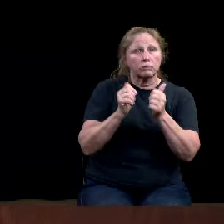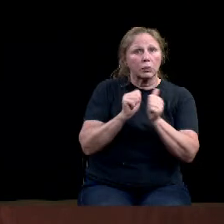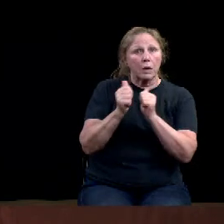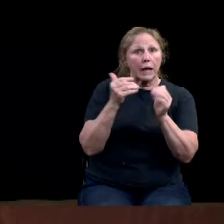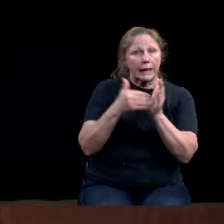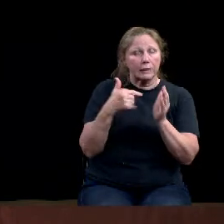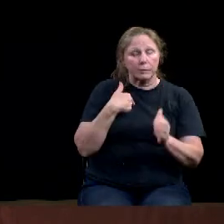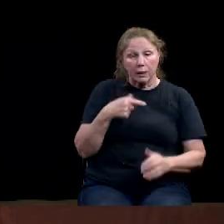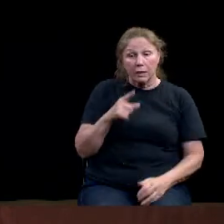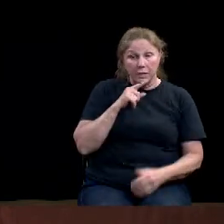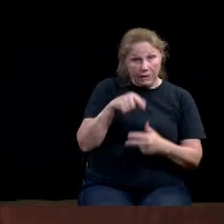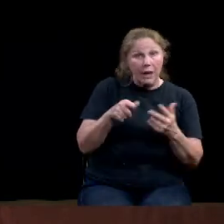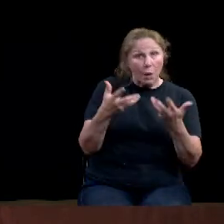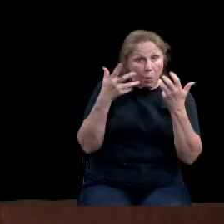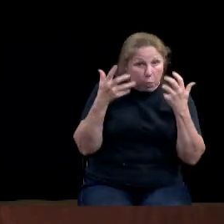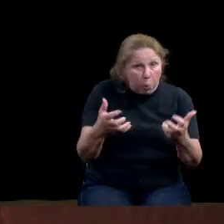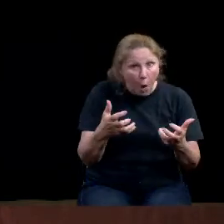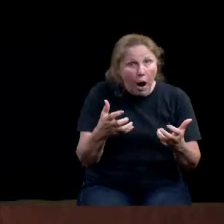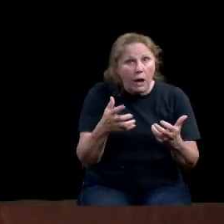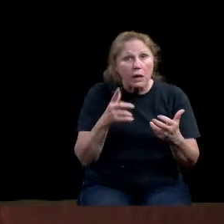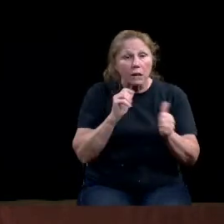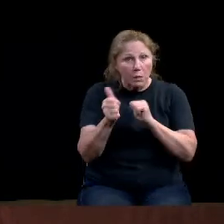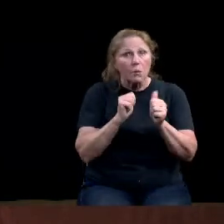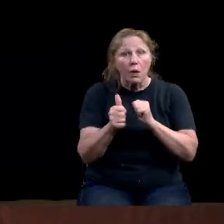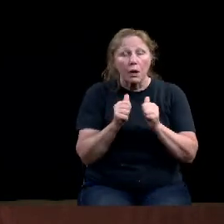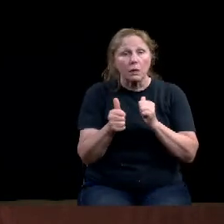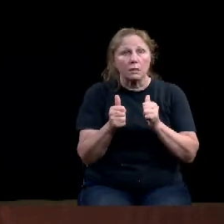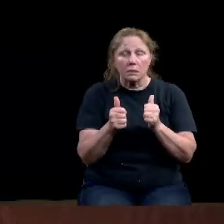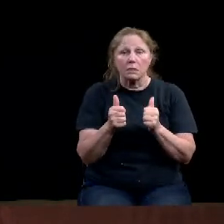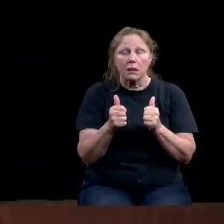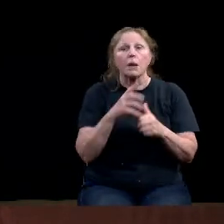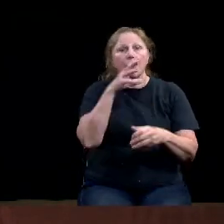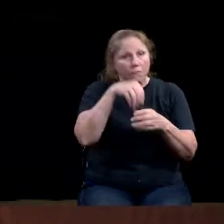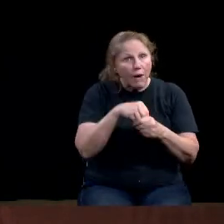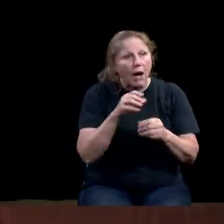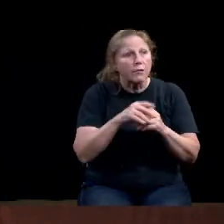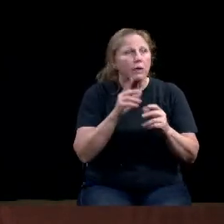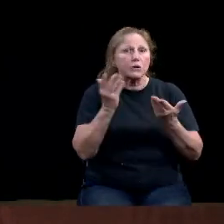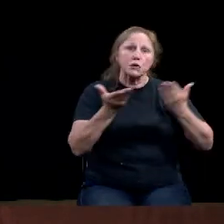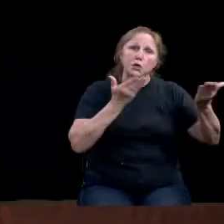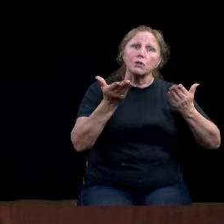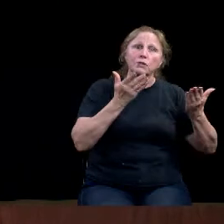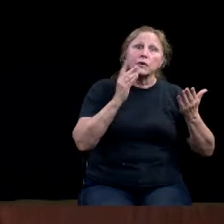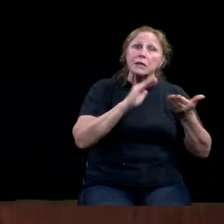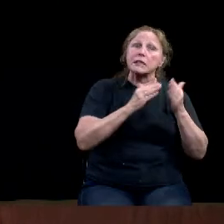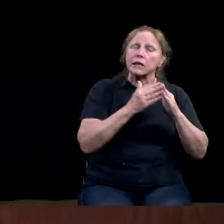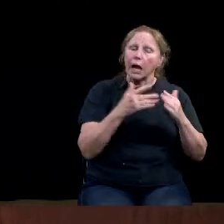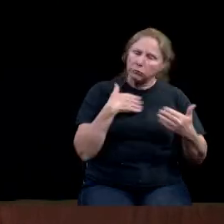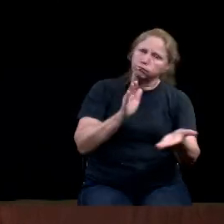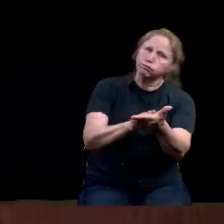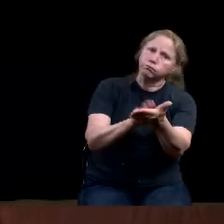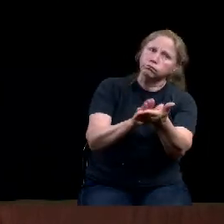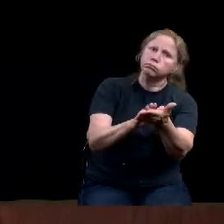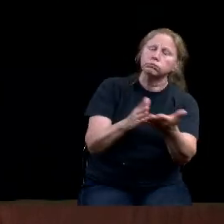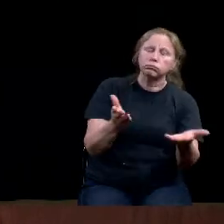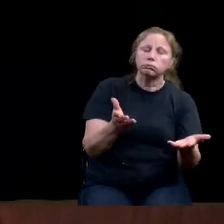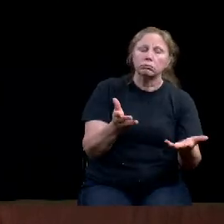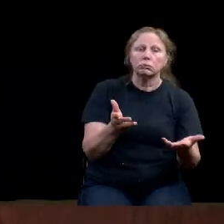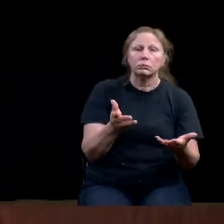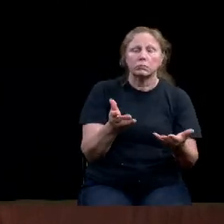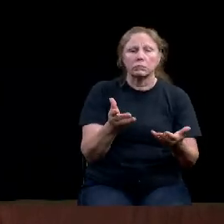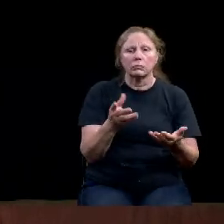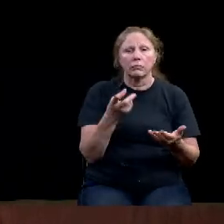that. And Dr. Northcutt, Pastor Royce, and Chara Burns, I